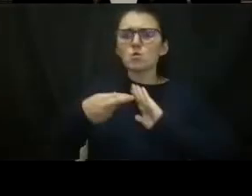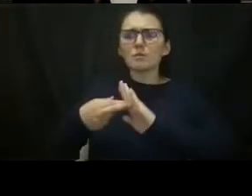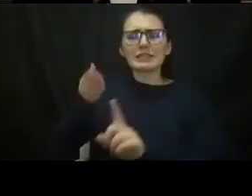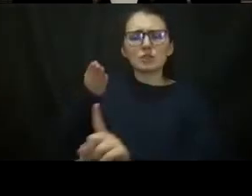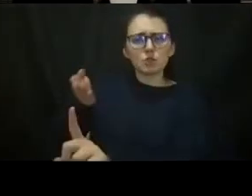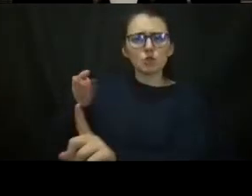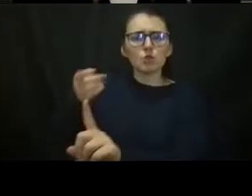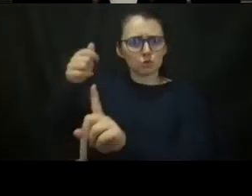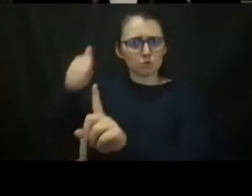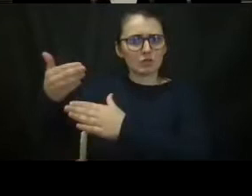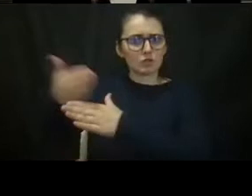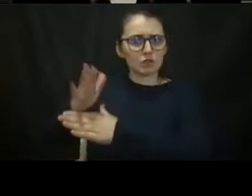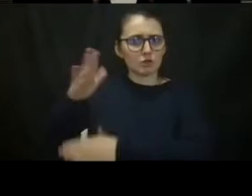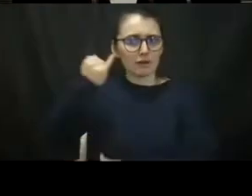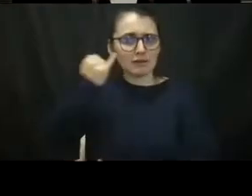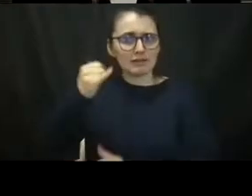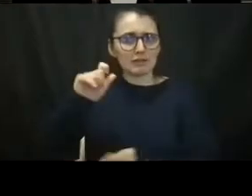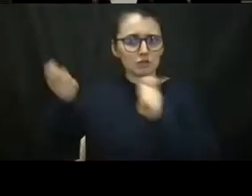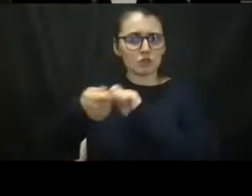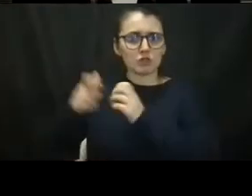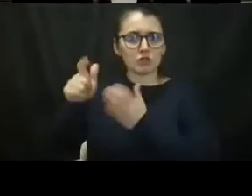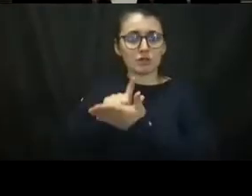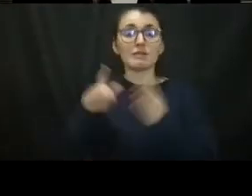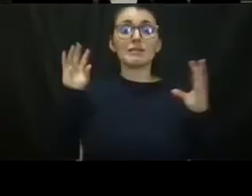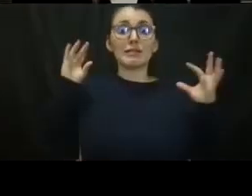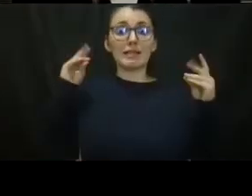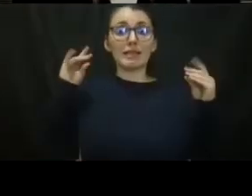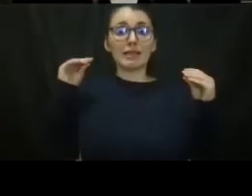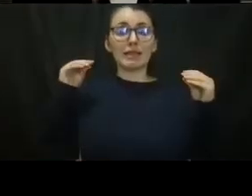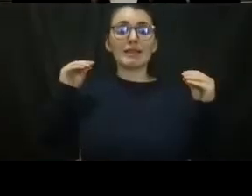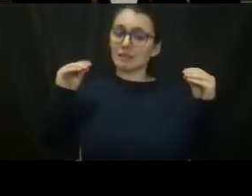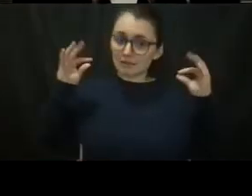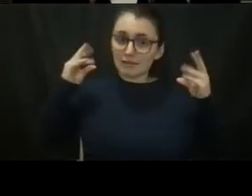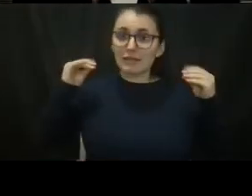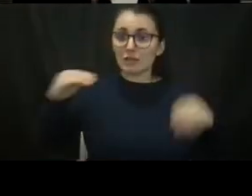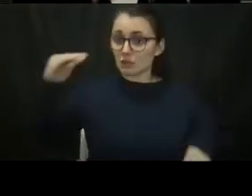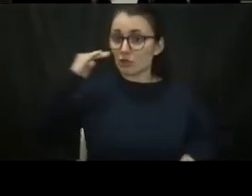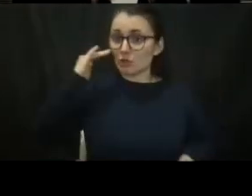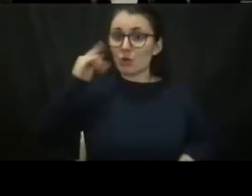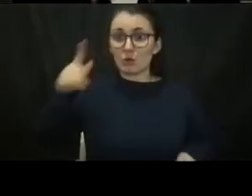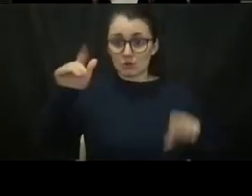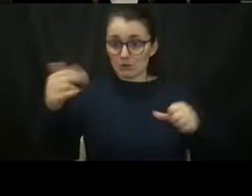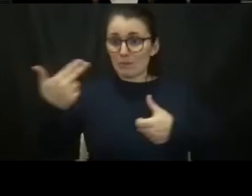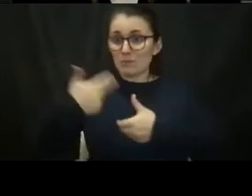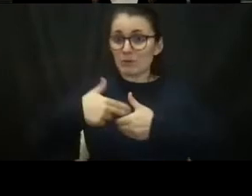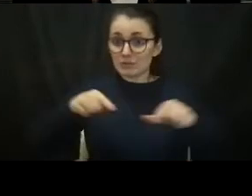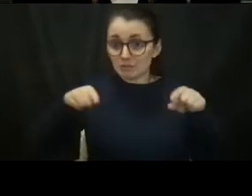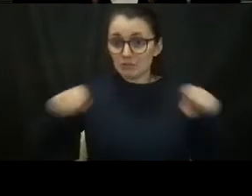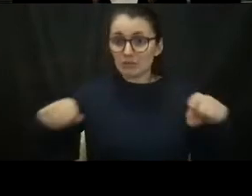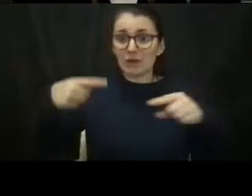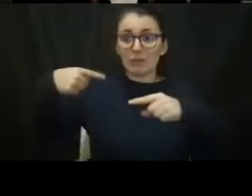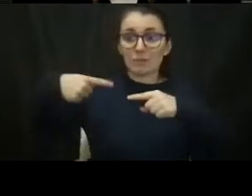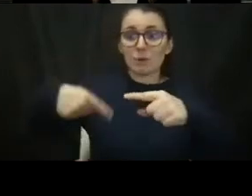idea for a law. So think about that. If you leave here with anything else, I just want you to leave here knowing like you can participate in that process and make a